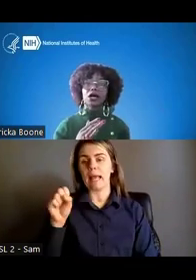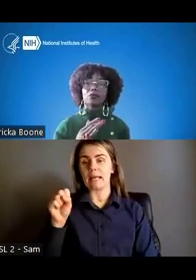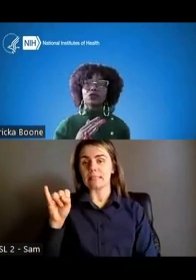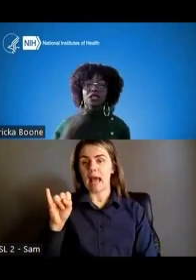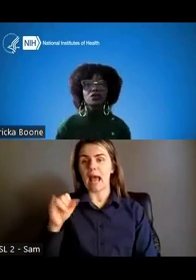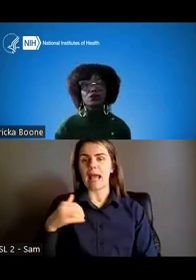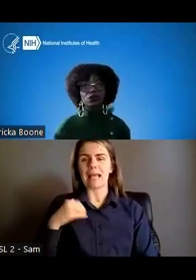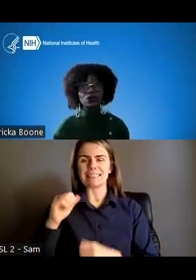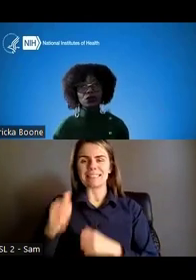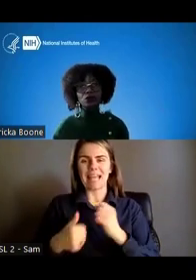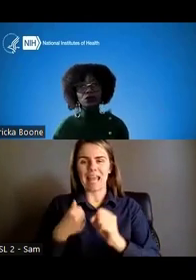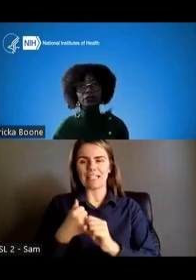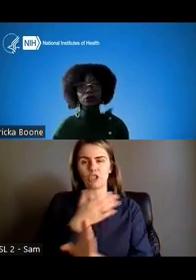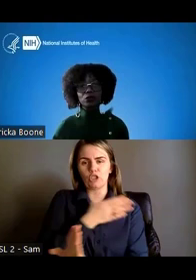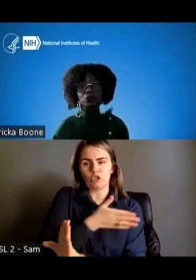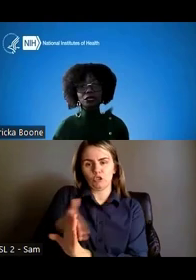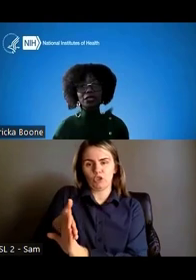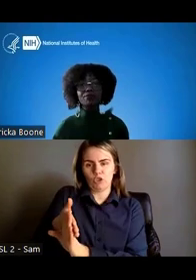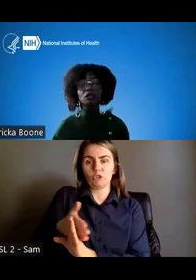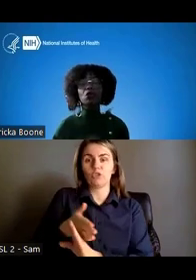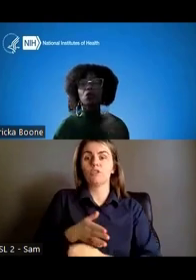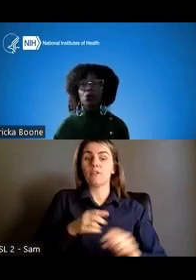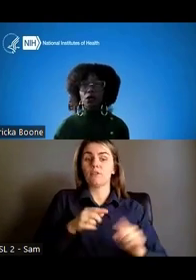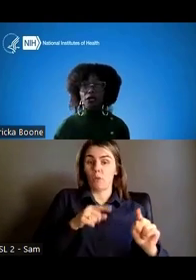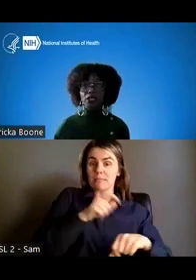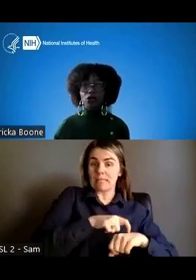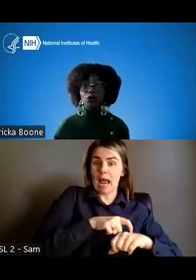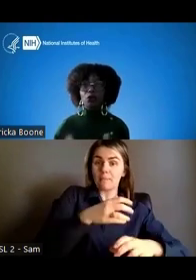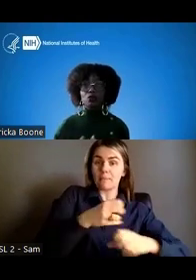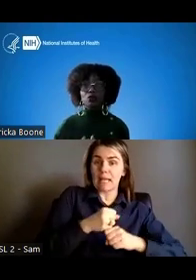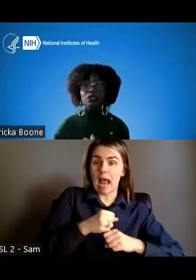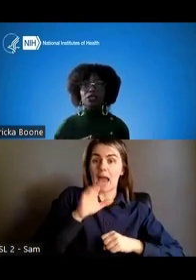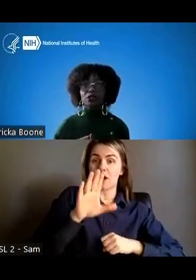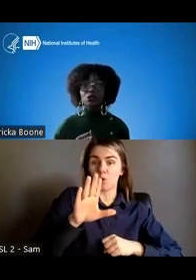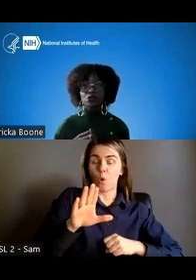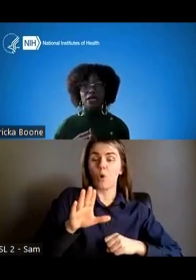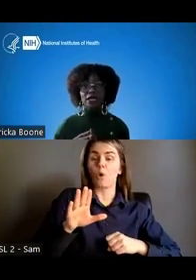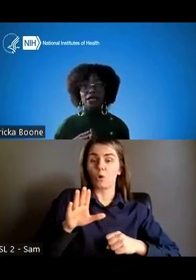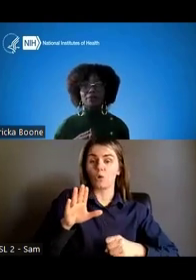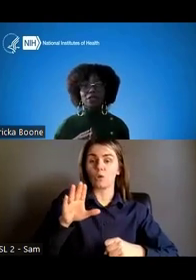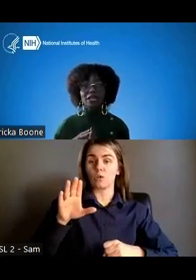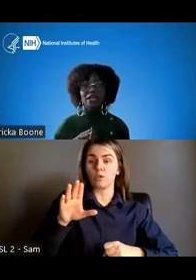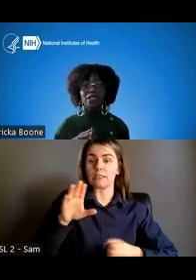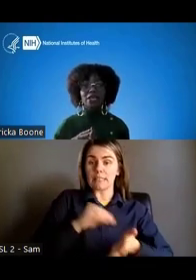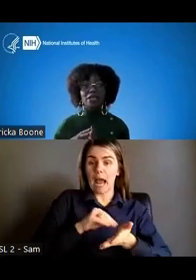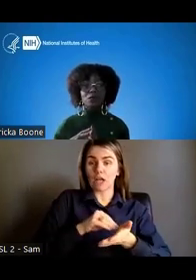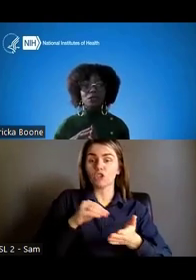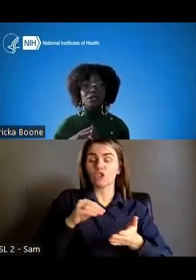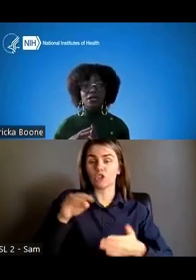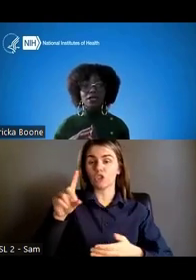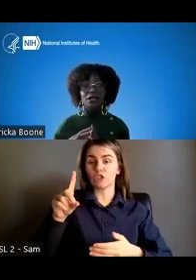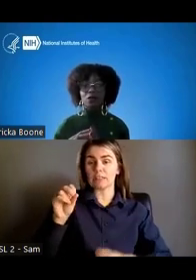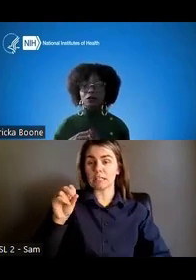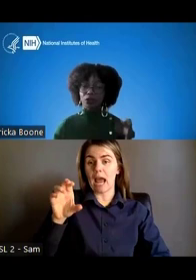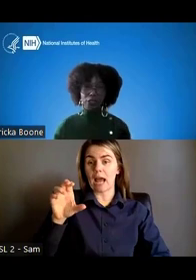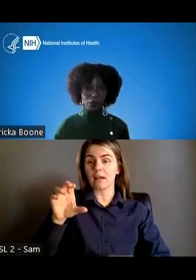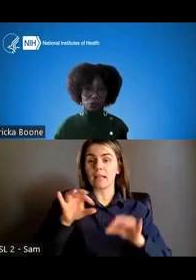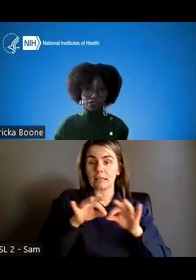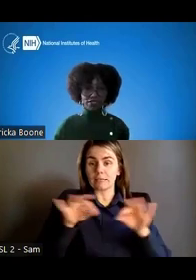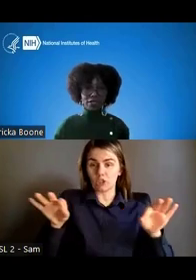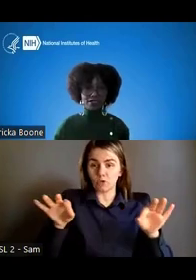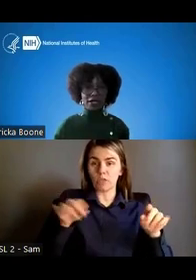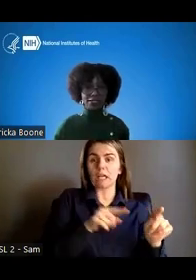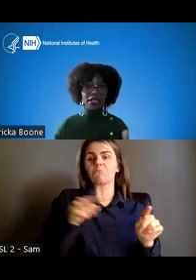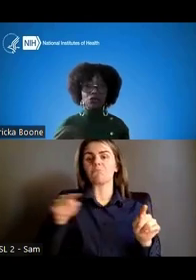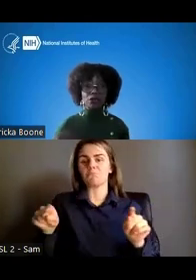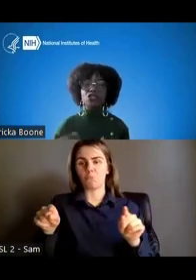your receipt of your doctoral level degree or your most recent clinical training. And as we said earlier